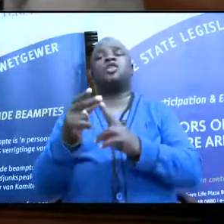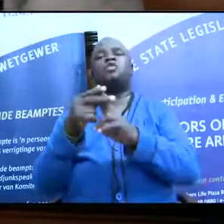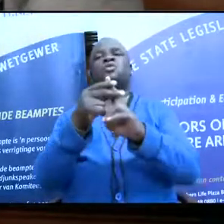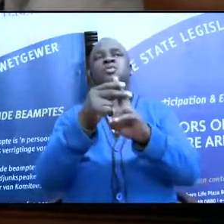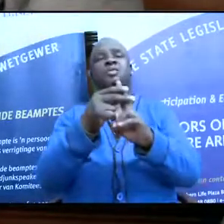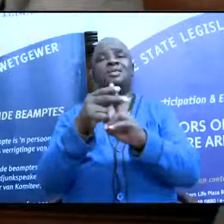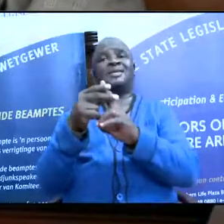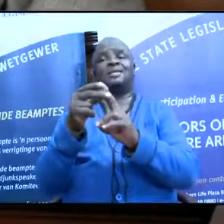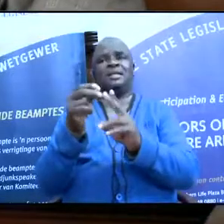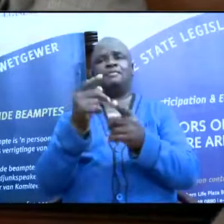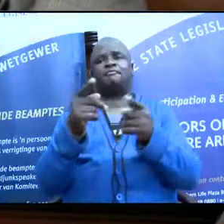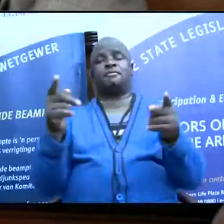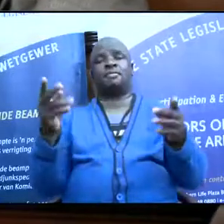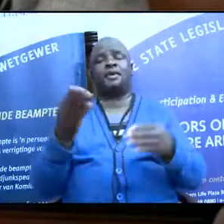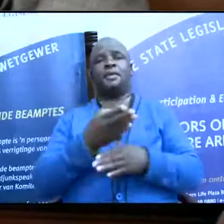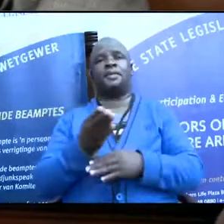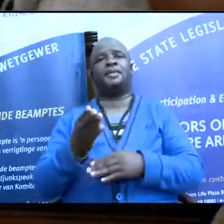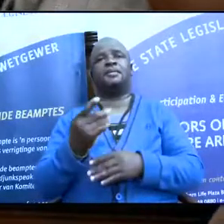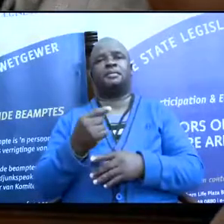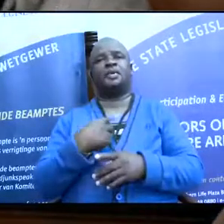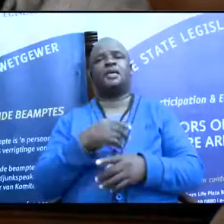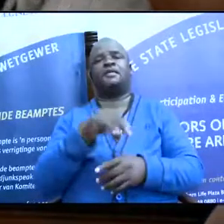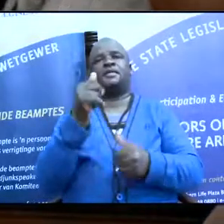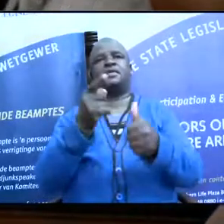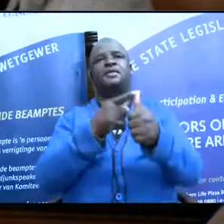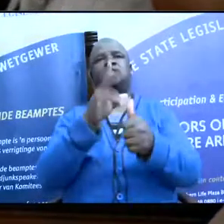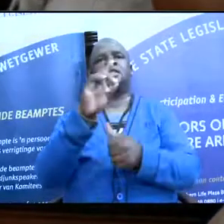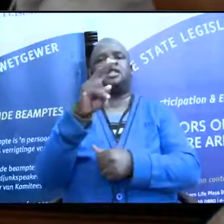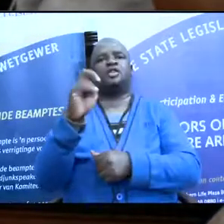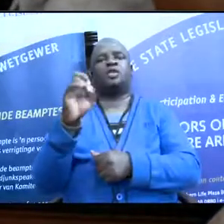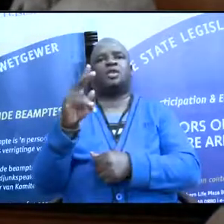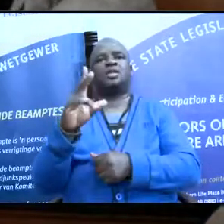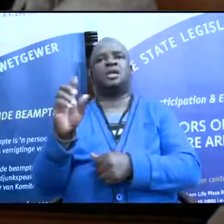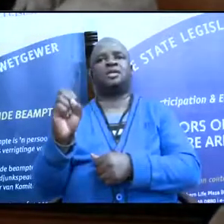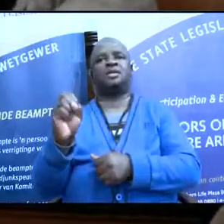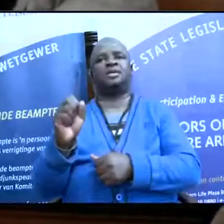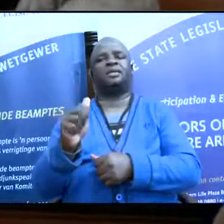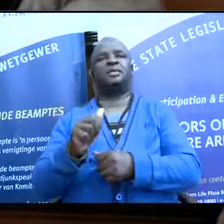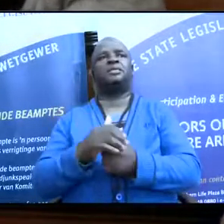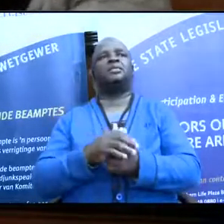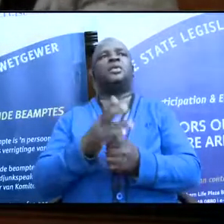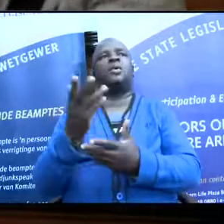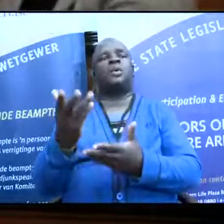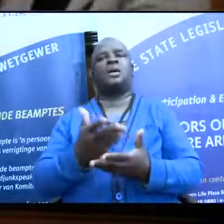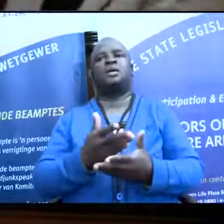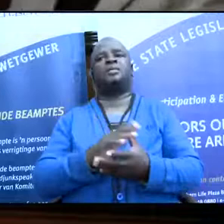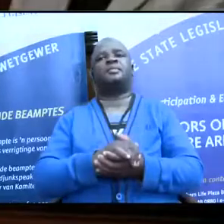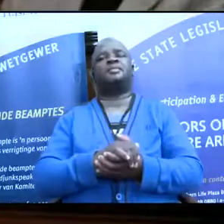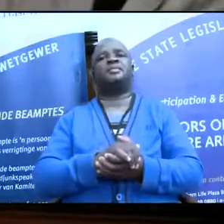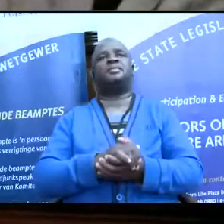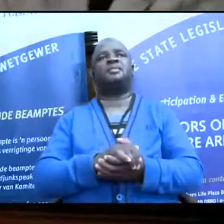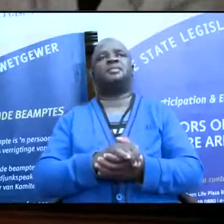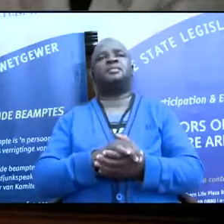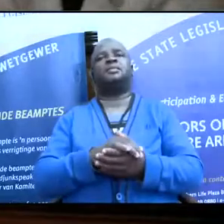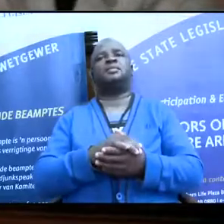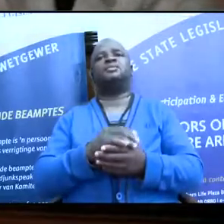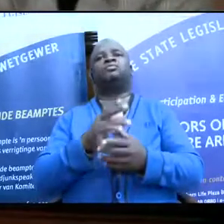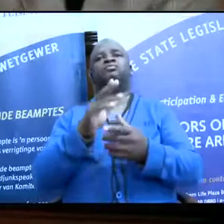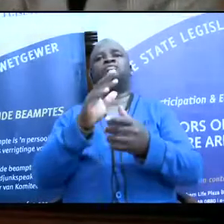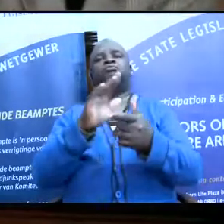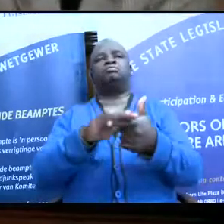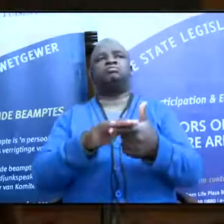that i also want to acknowledge is the law sir you are welcome to nasa we are